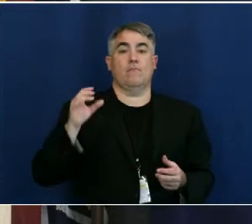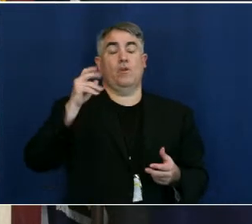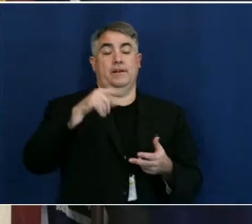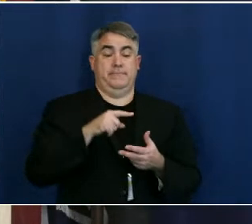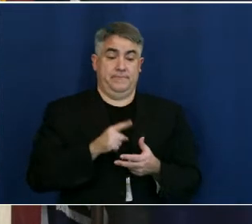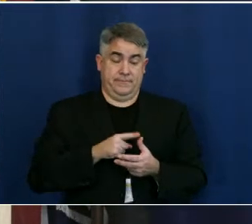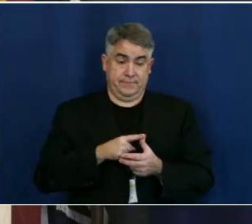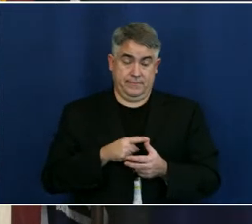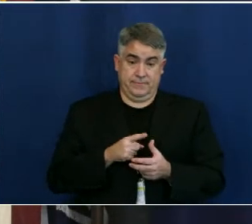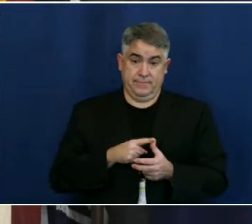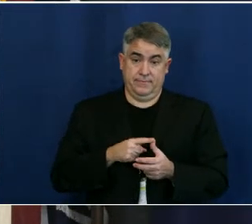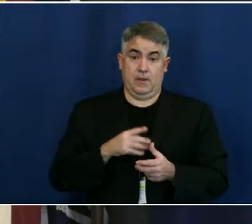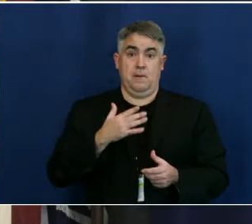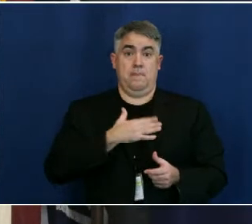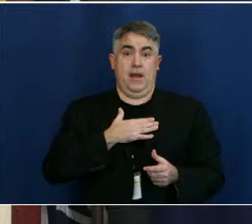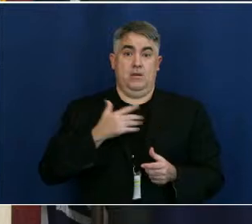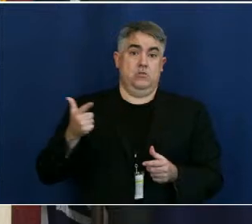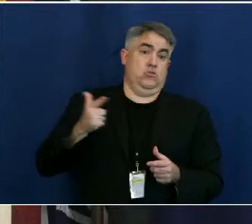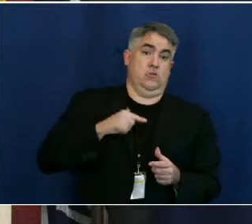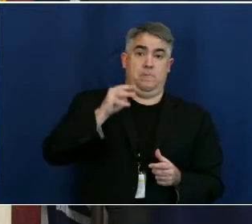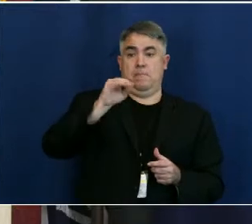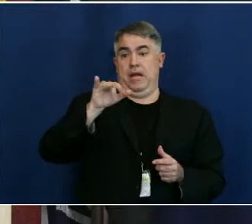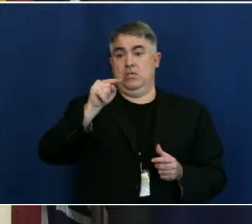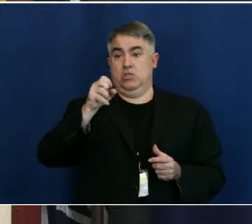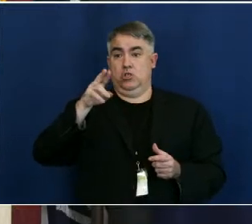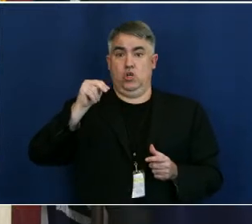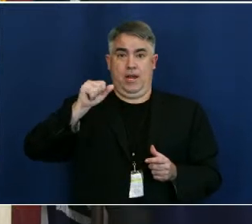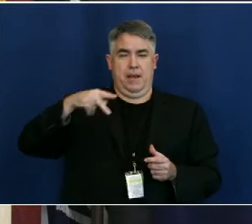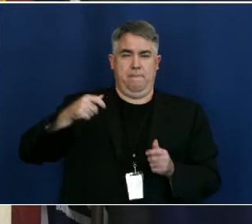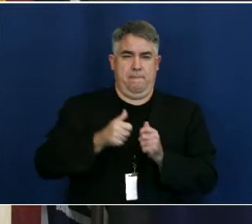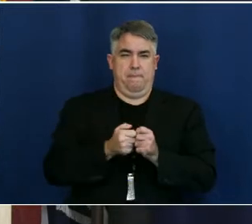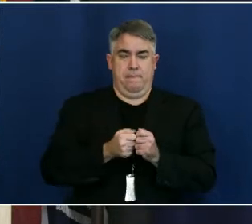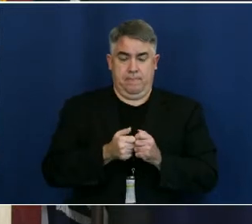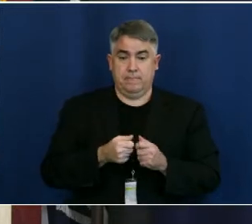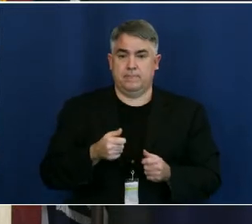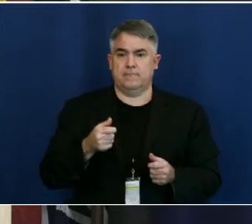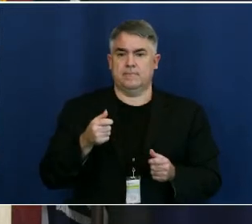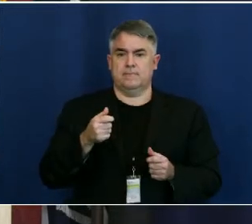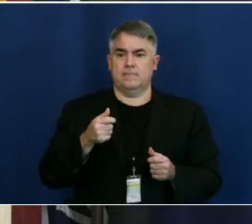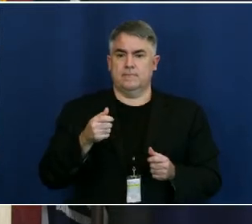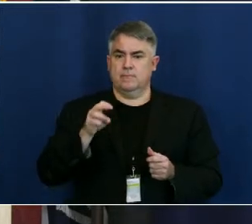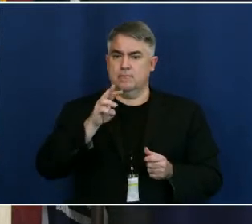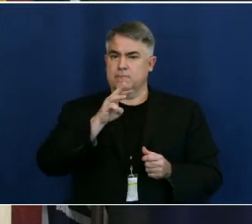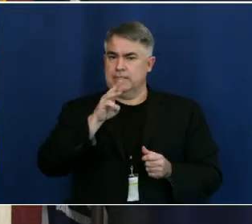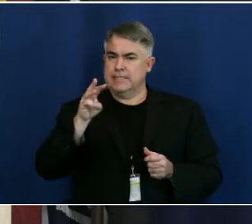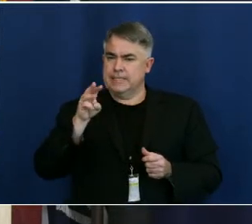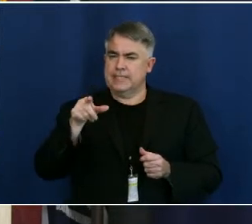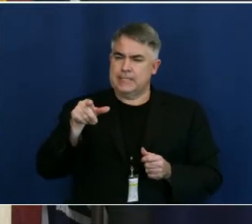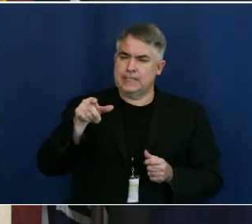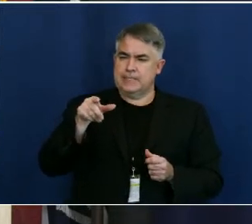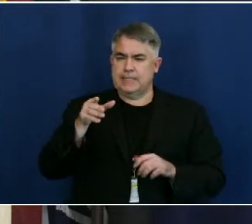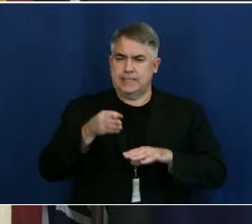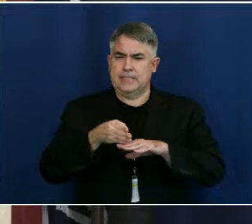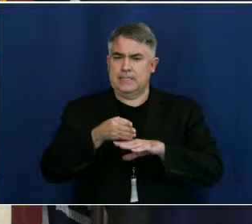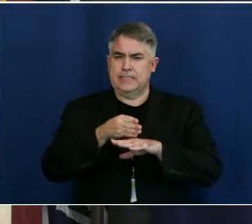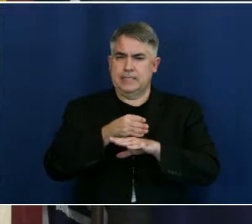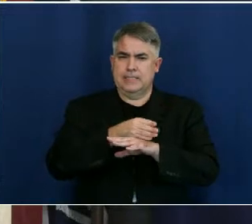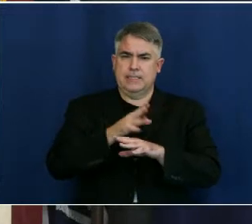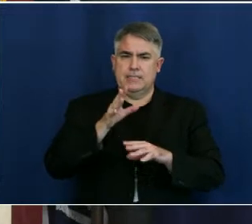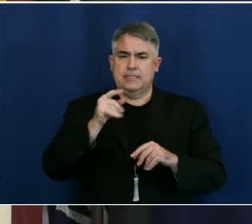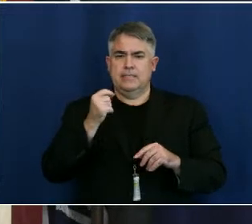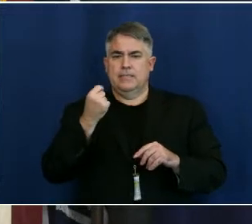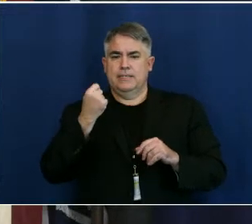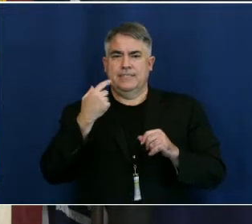it's going okay. I think that the site is improving. We got in early as a pilot, which meant the rest of the state